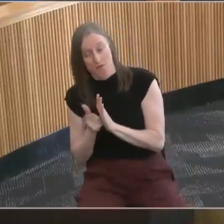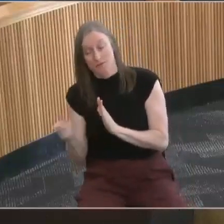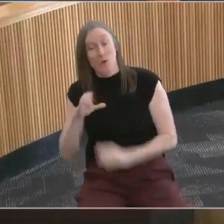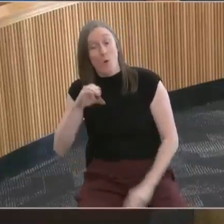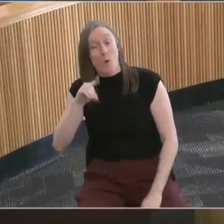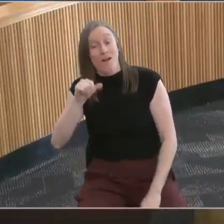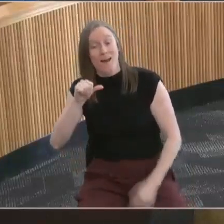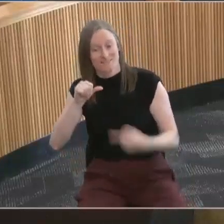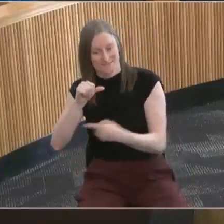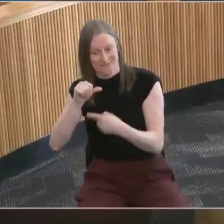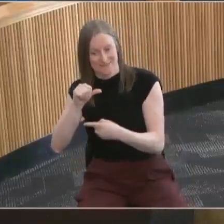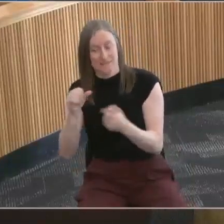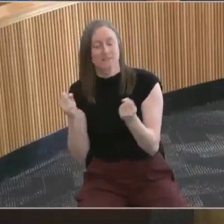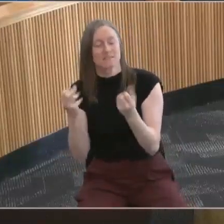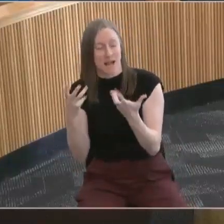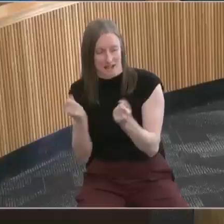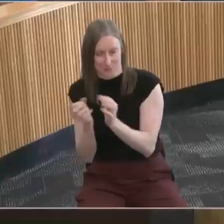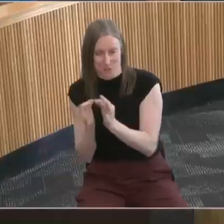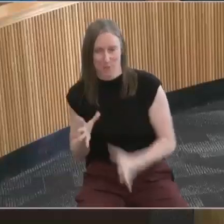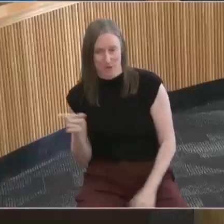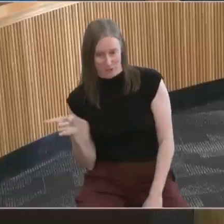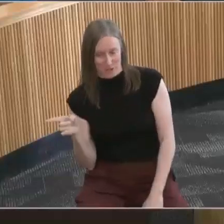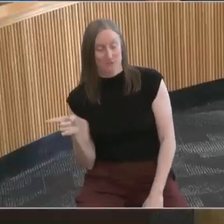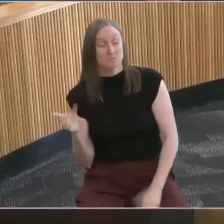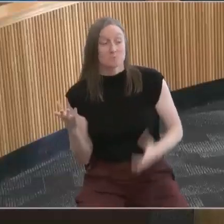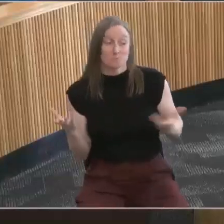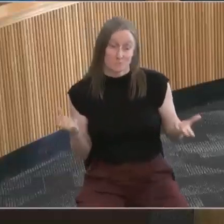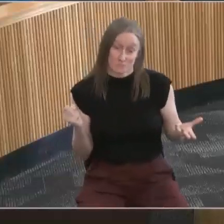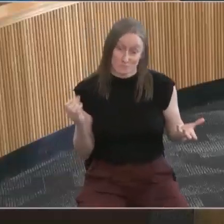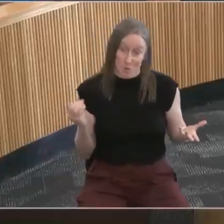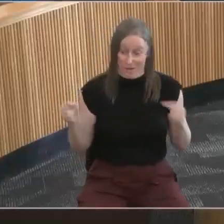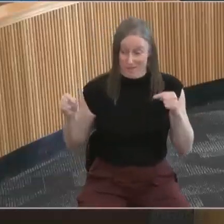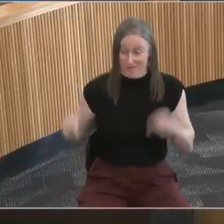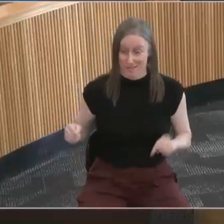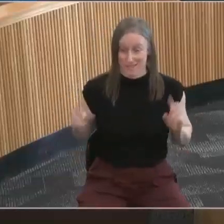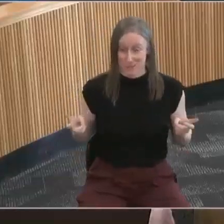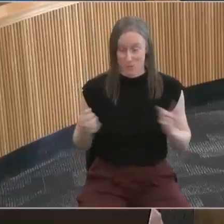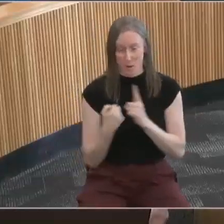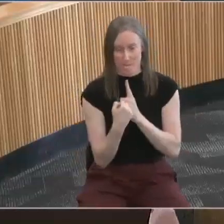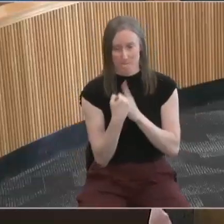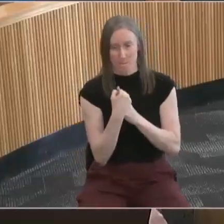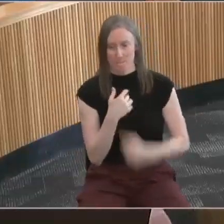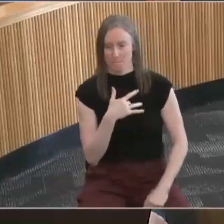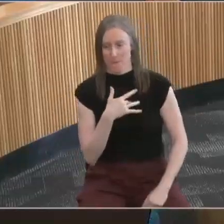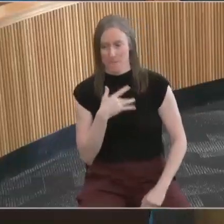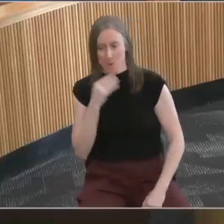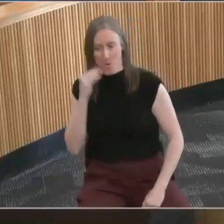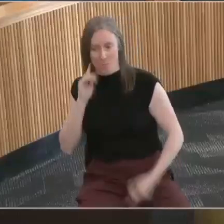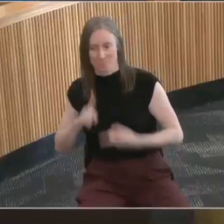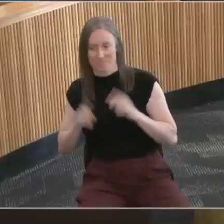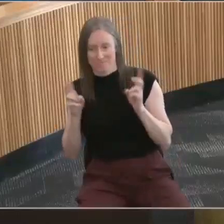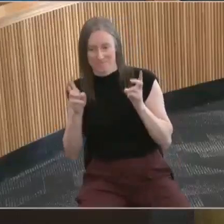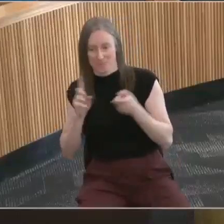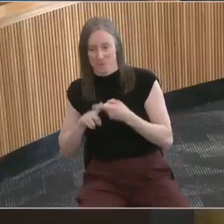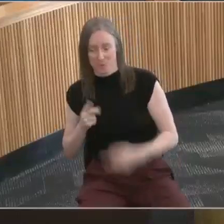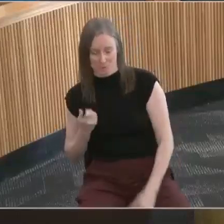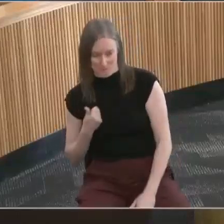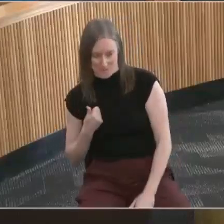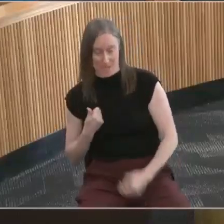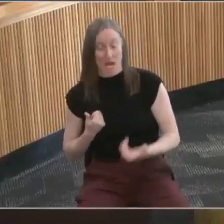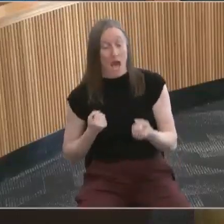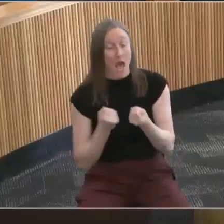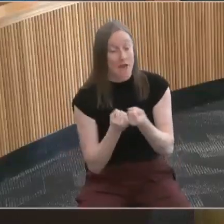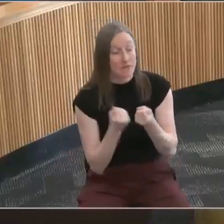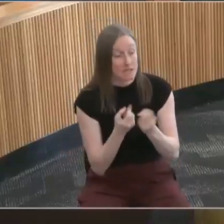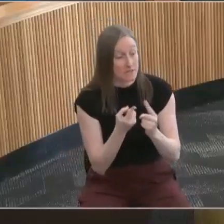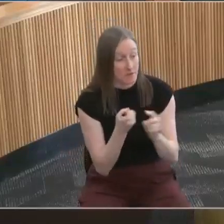CODA and a sign language interpreter, so this issue hits very close to home for me. The advocates in the